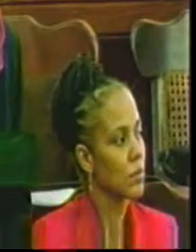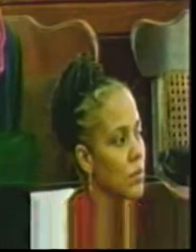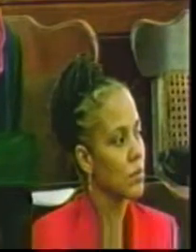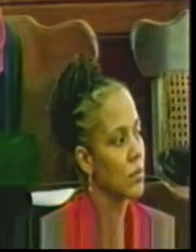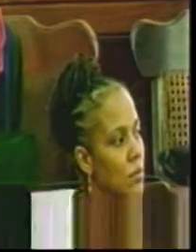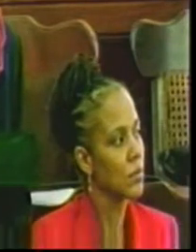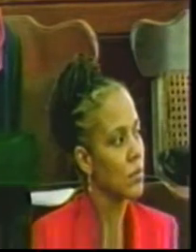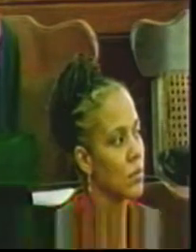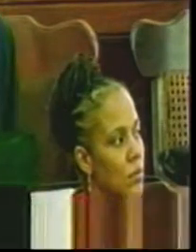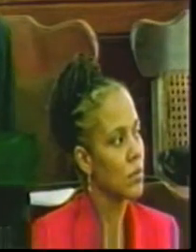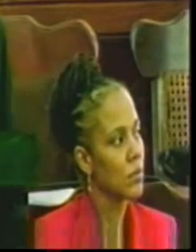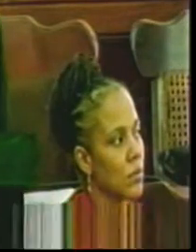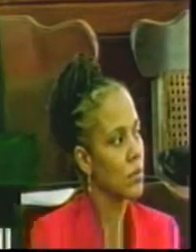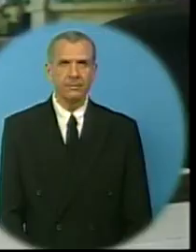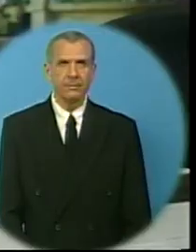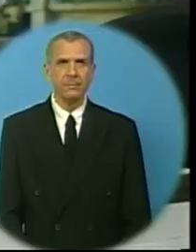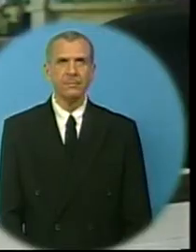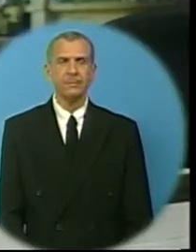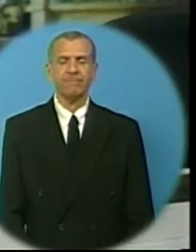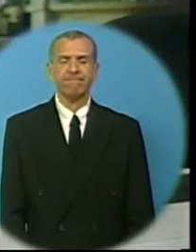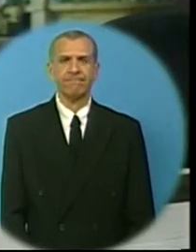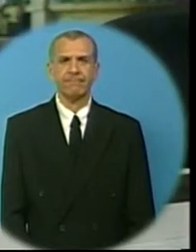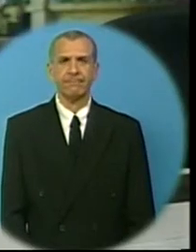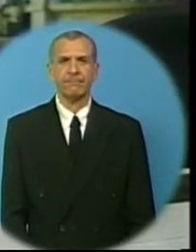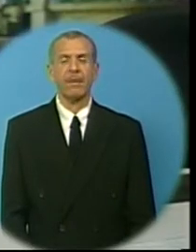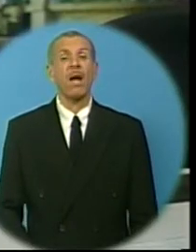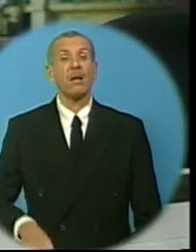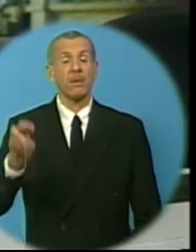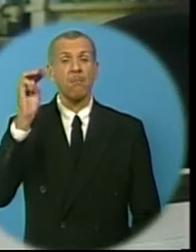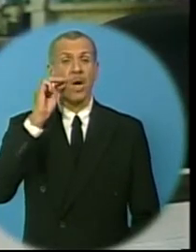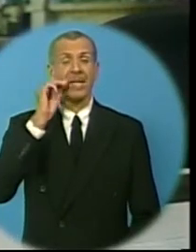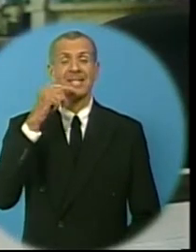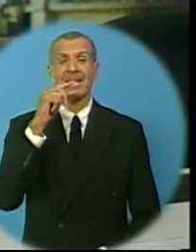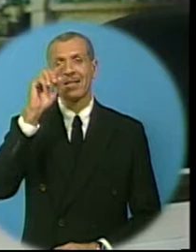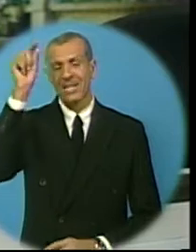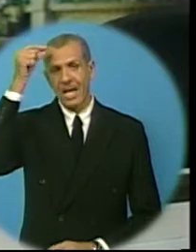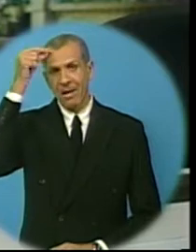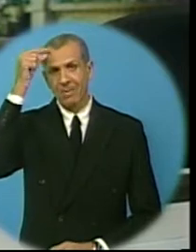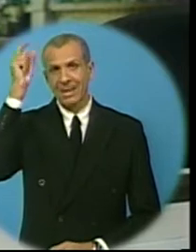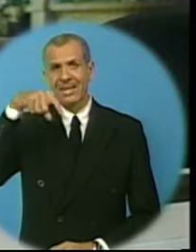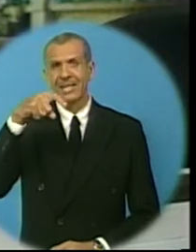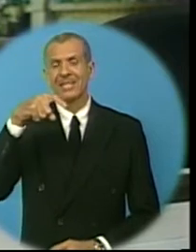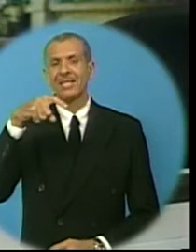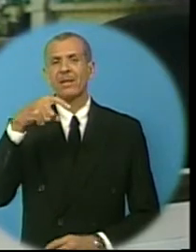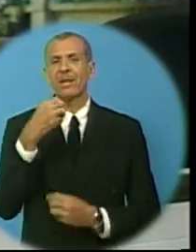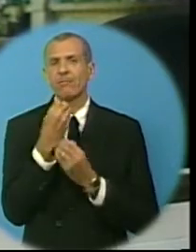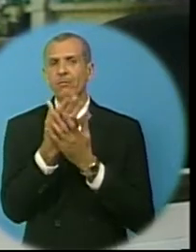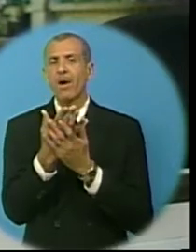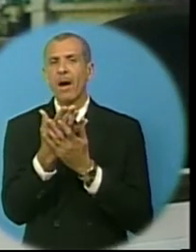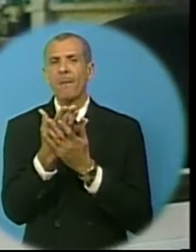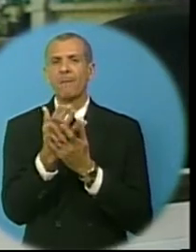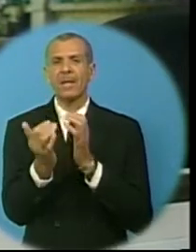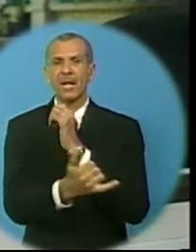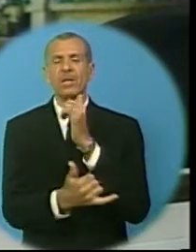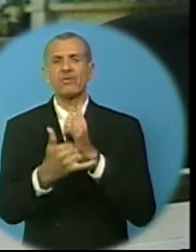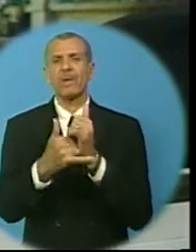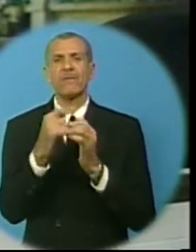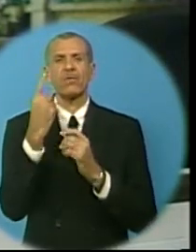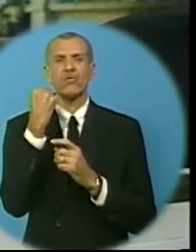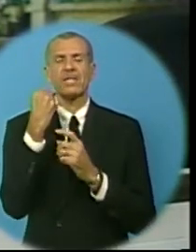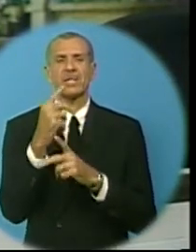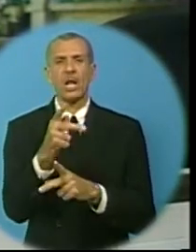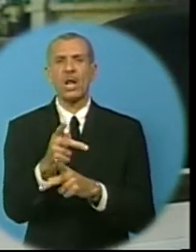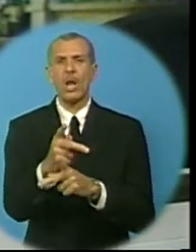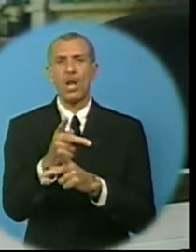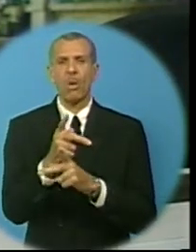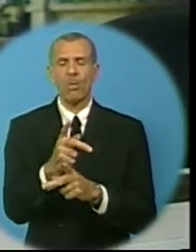to restructure this economy. Ms. Motley says government needs to bring the country up to date on the status of its most recent